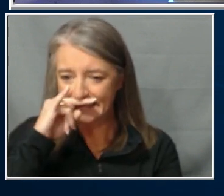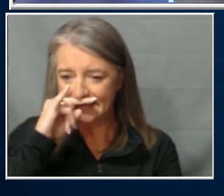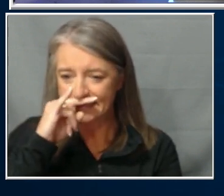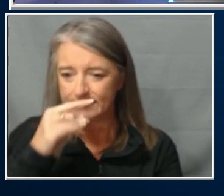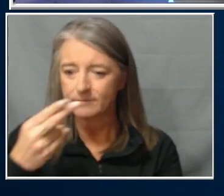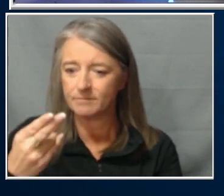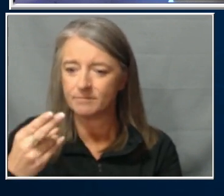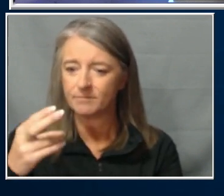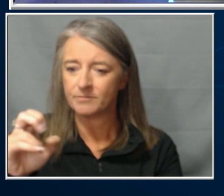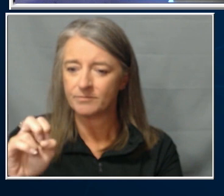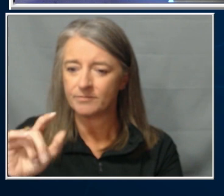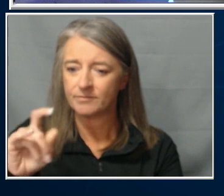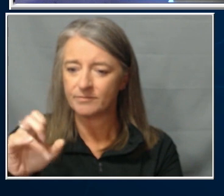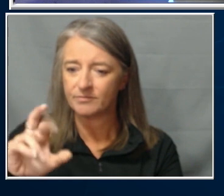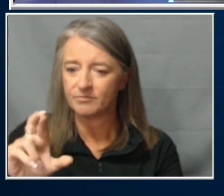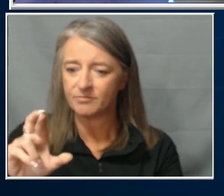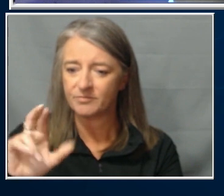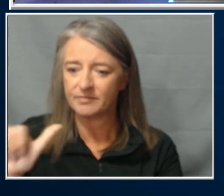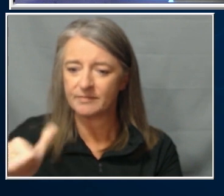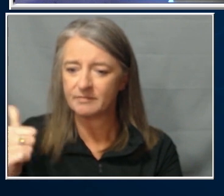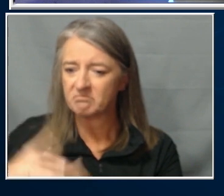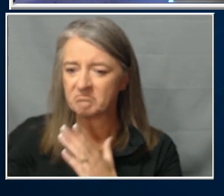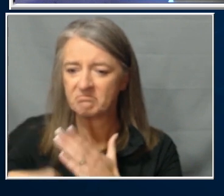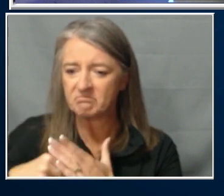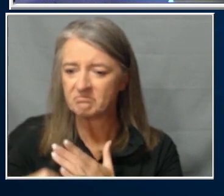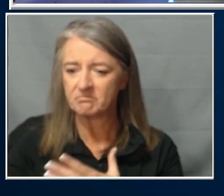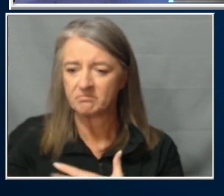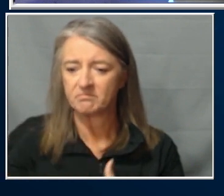want to start with you. Just what do you want folks to take away from